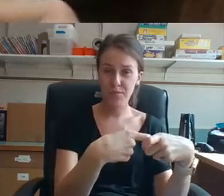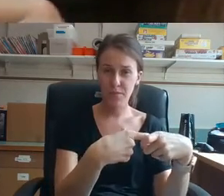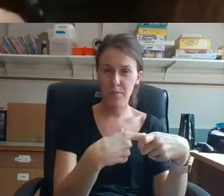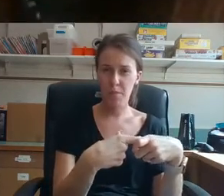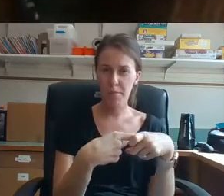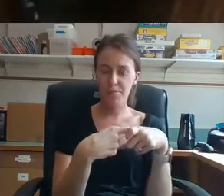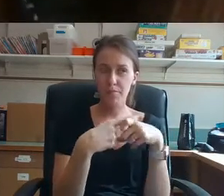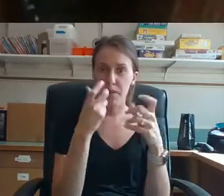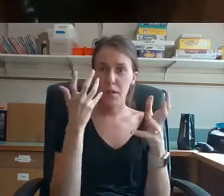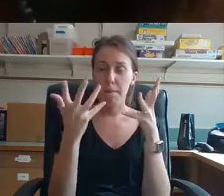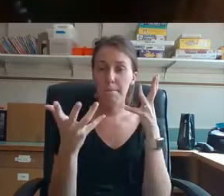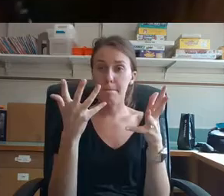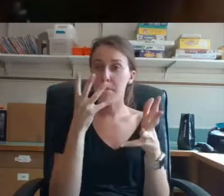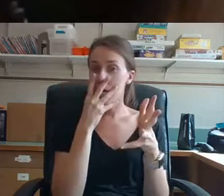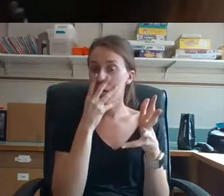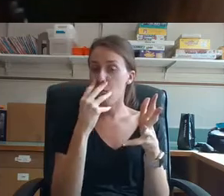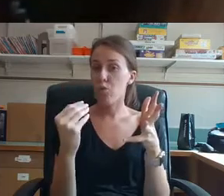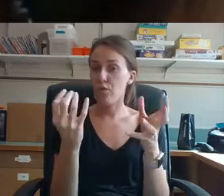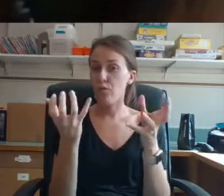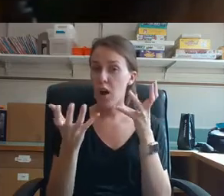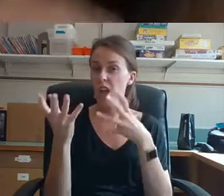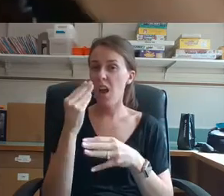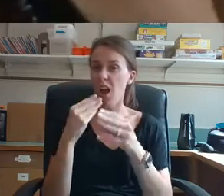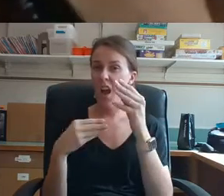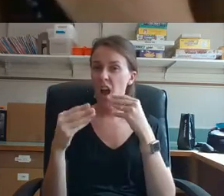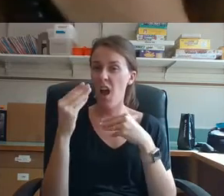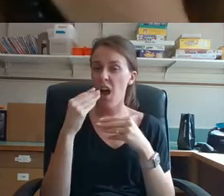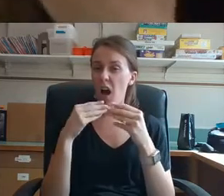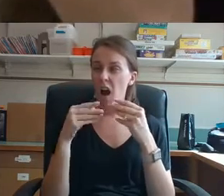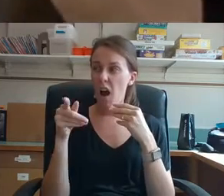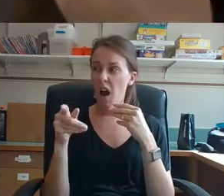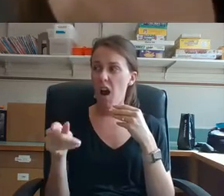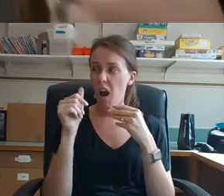think he wants to eat Little Red Riding Hood. Oh.